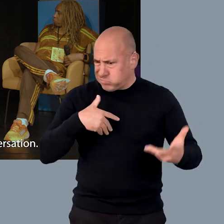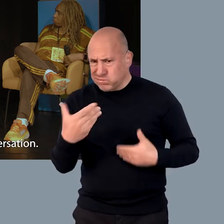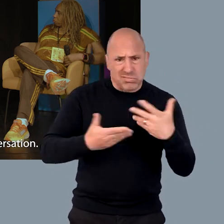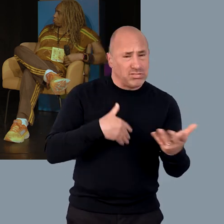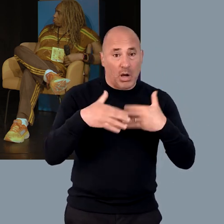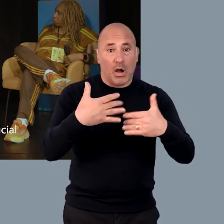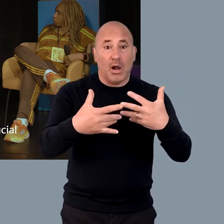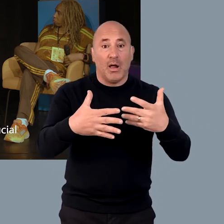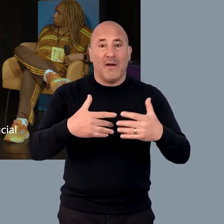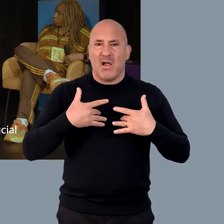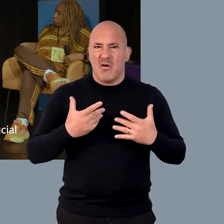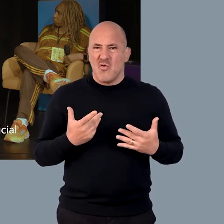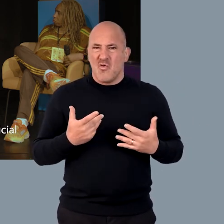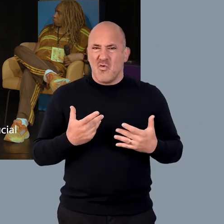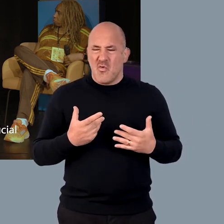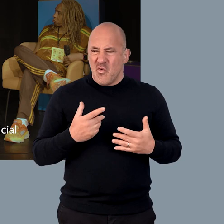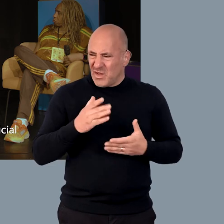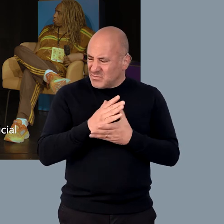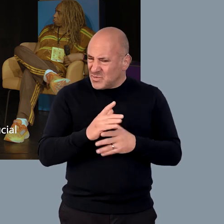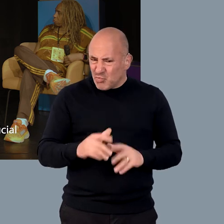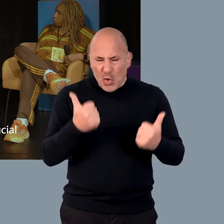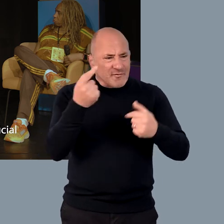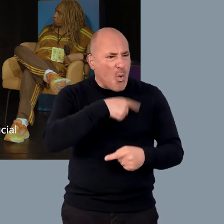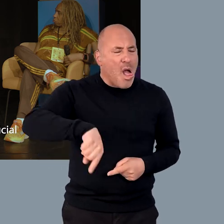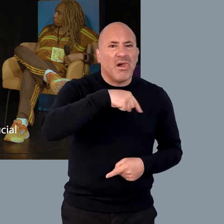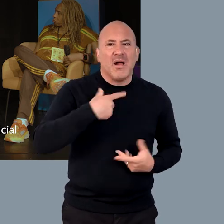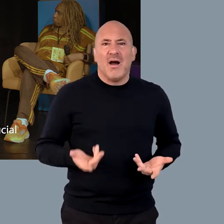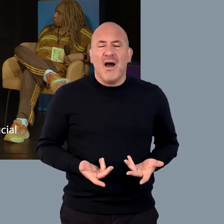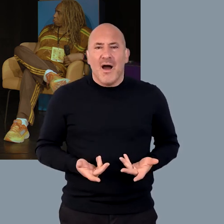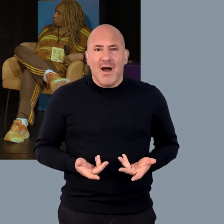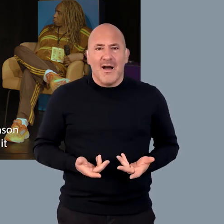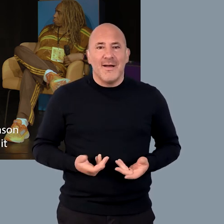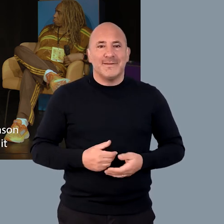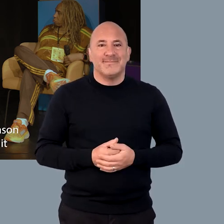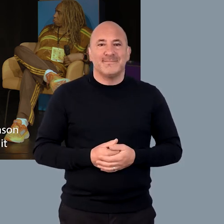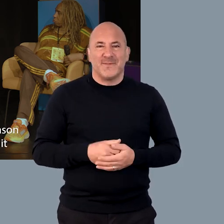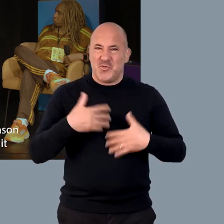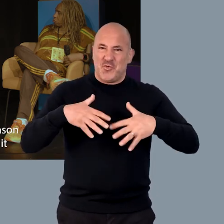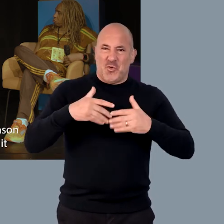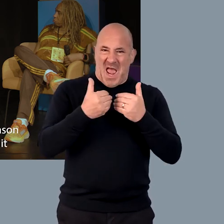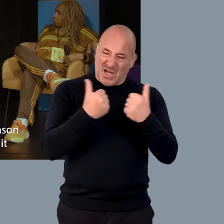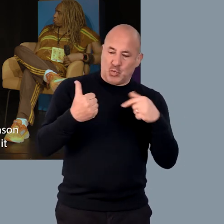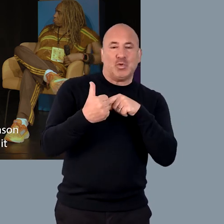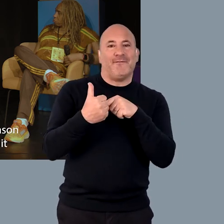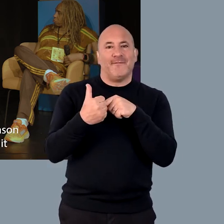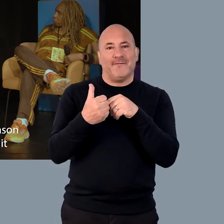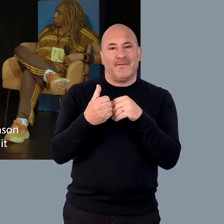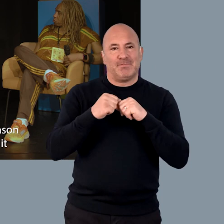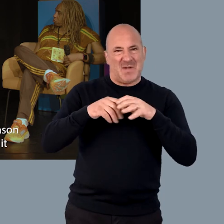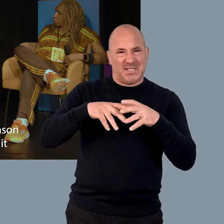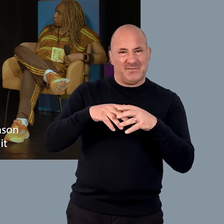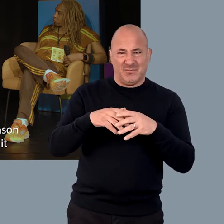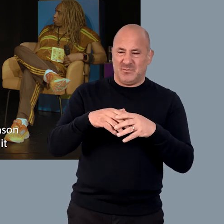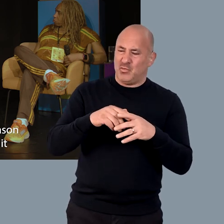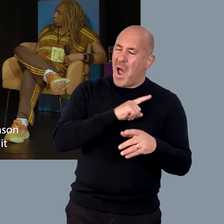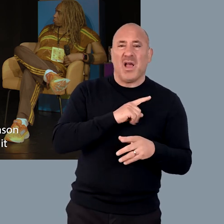on this conversation So I really felt like oh this has been beneficial to all the people in this room having a radically exclusive space For a reason